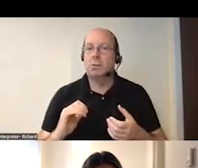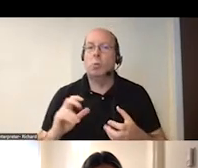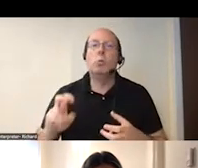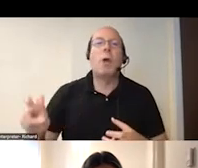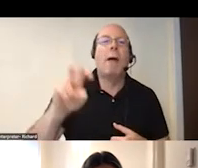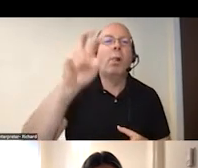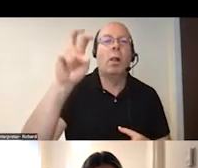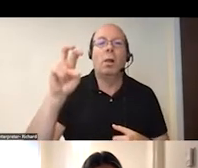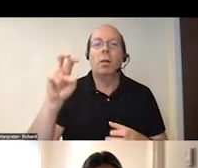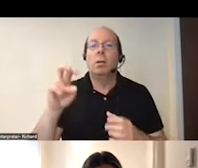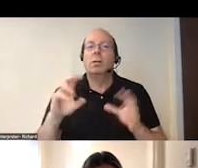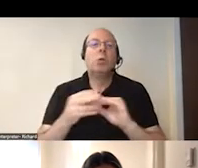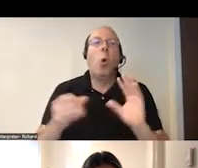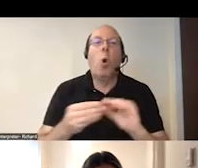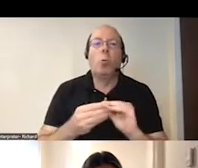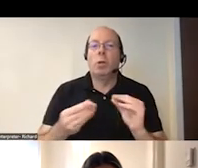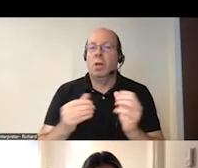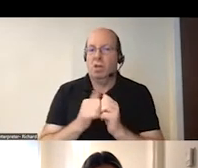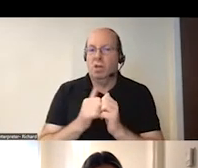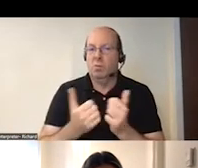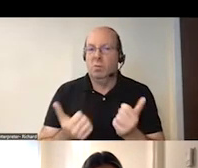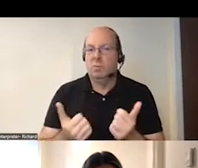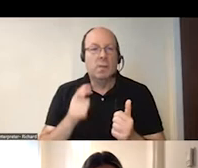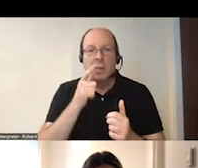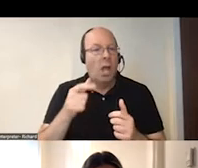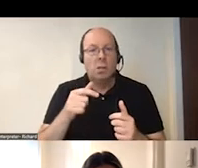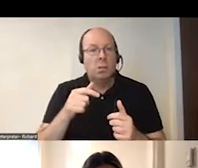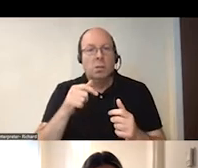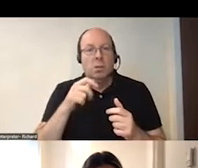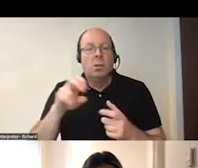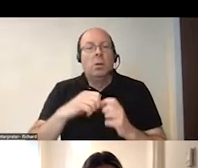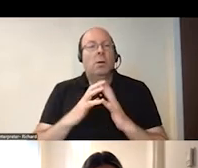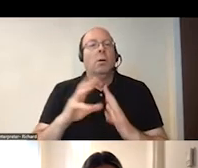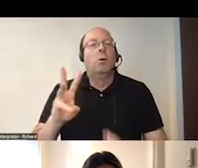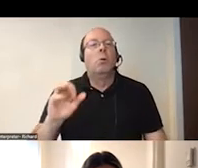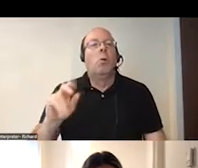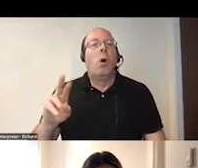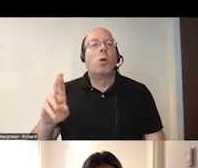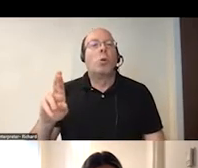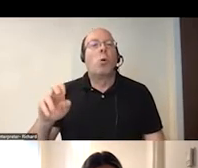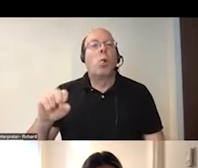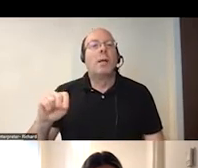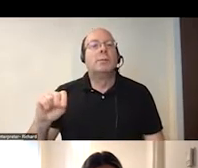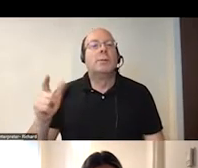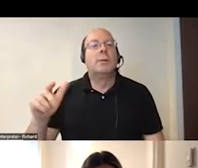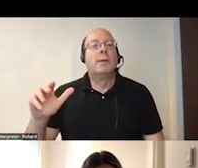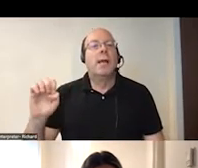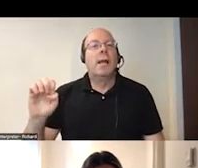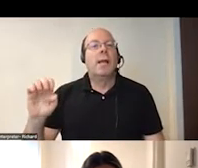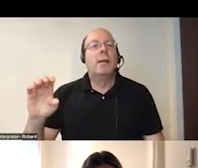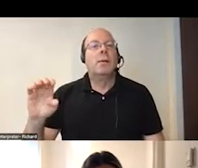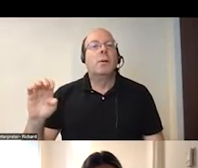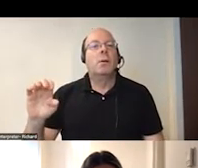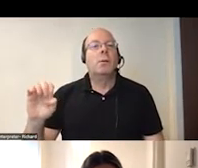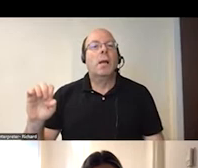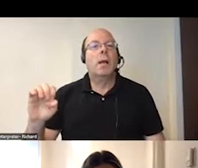how to continue to tell our stories, even though we weren't on the road. And so we came up with Wanderlust Game Company, which is essentially